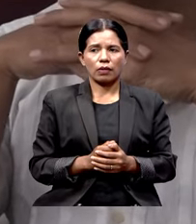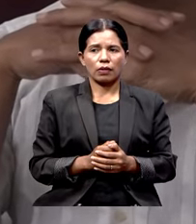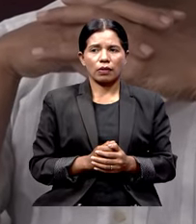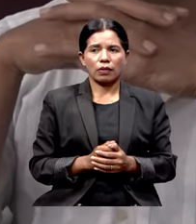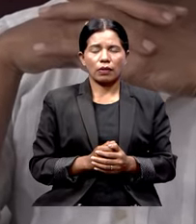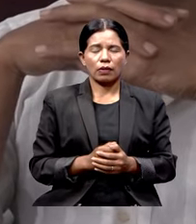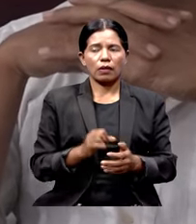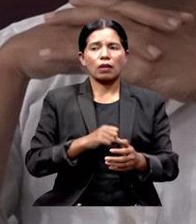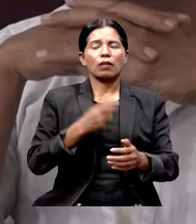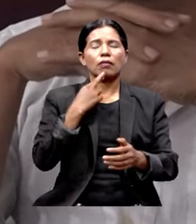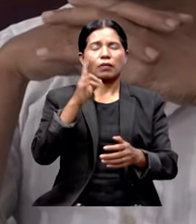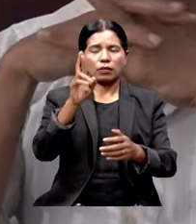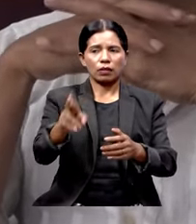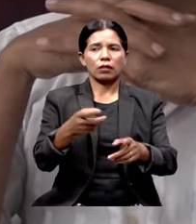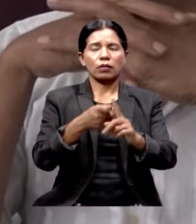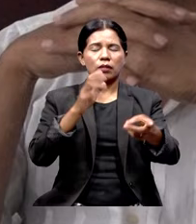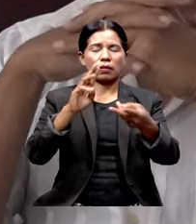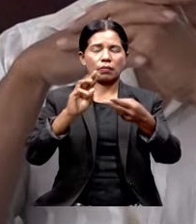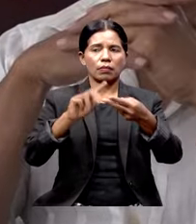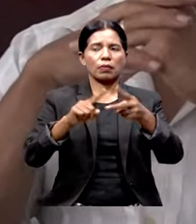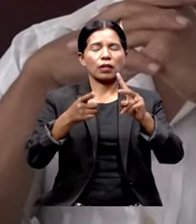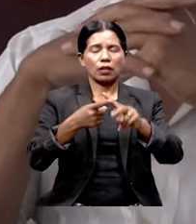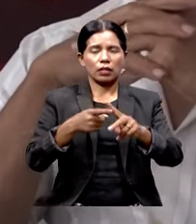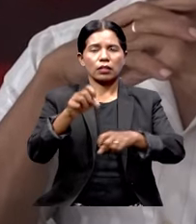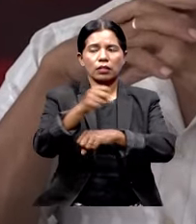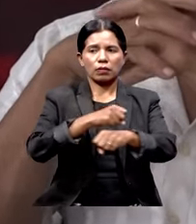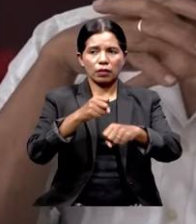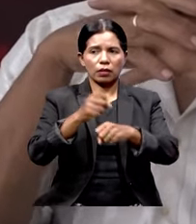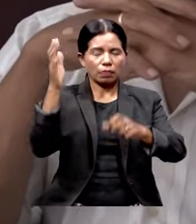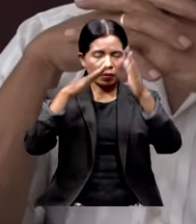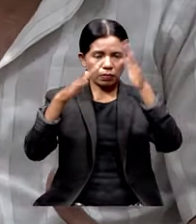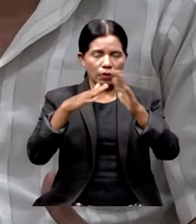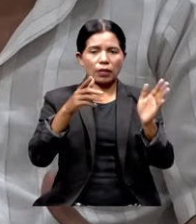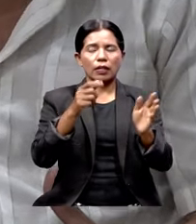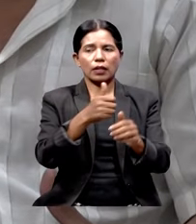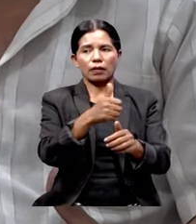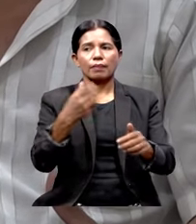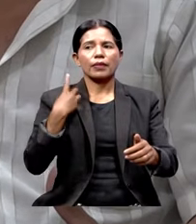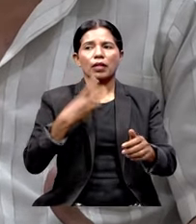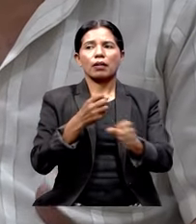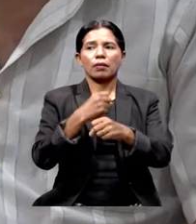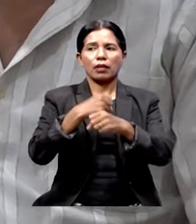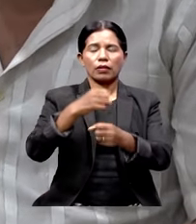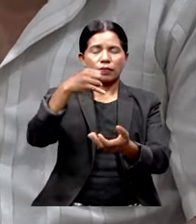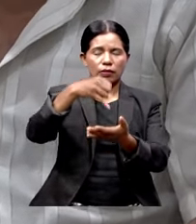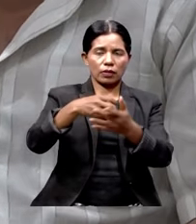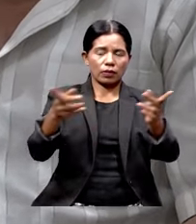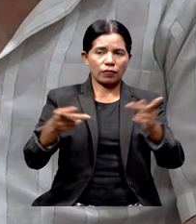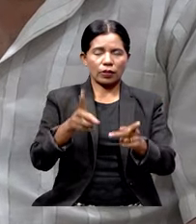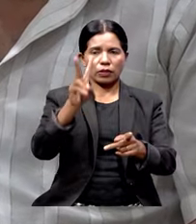how can I answer my partner husi Malaysia and Singapore the problem idana. Ami halon investimento ba fatin